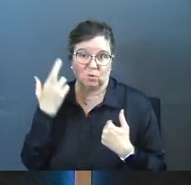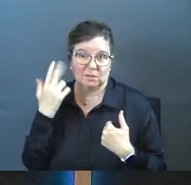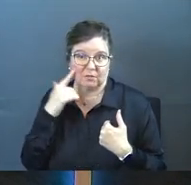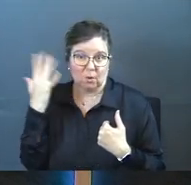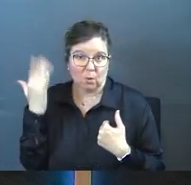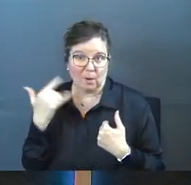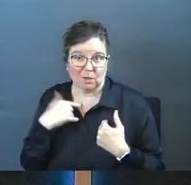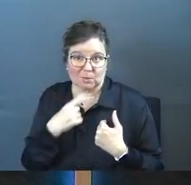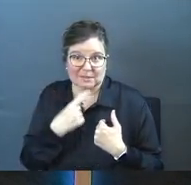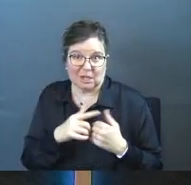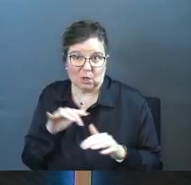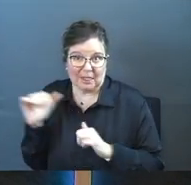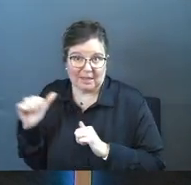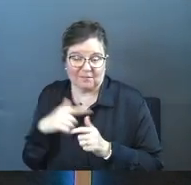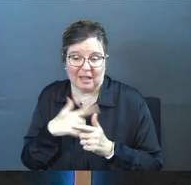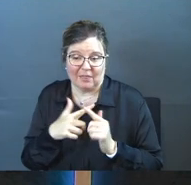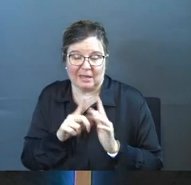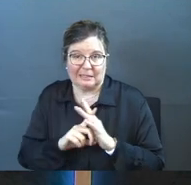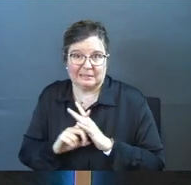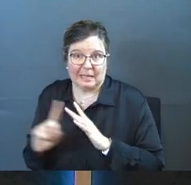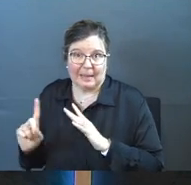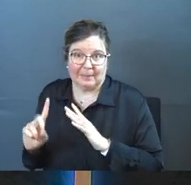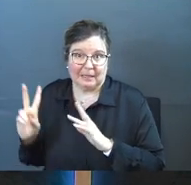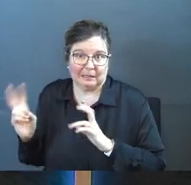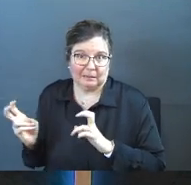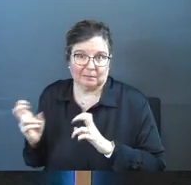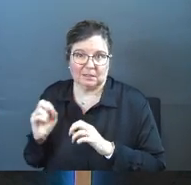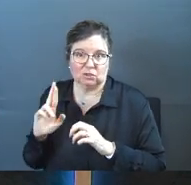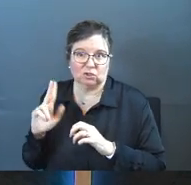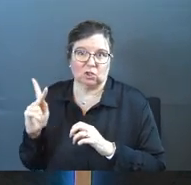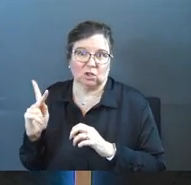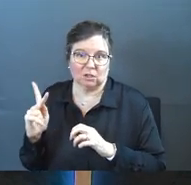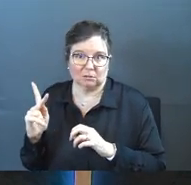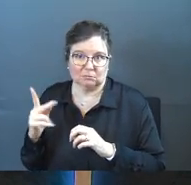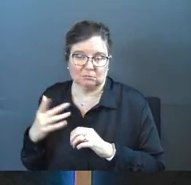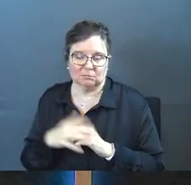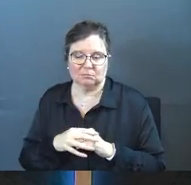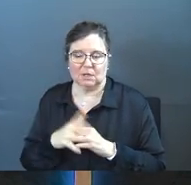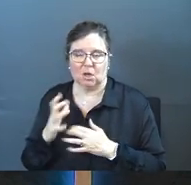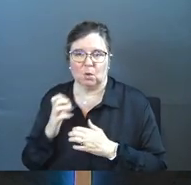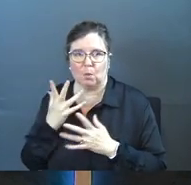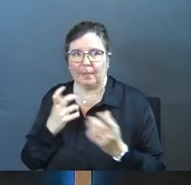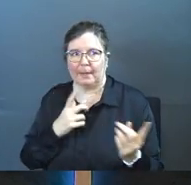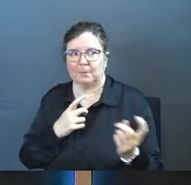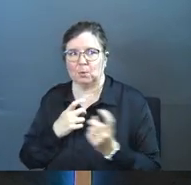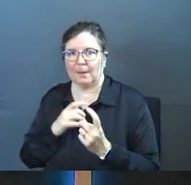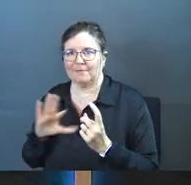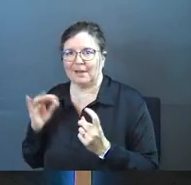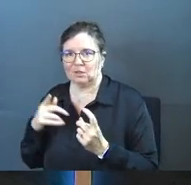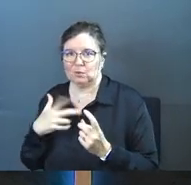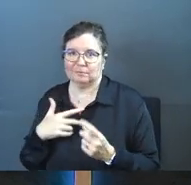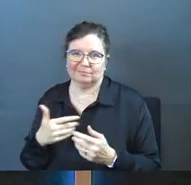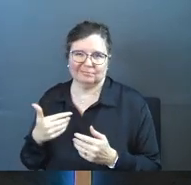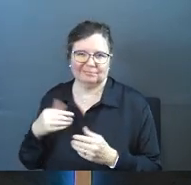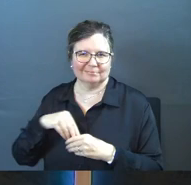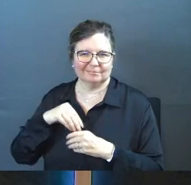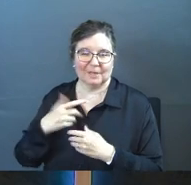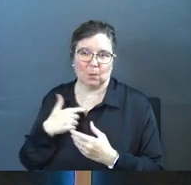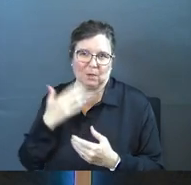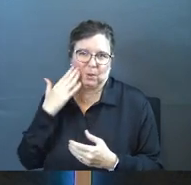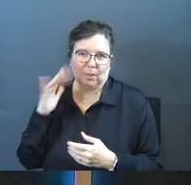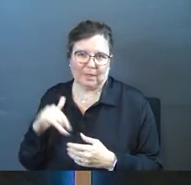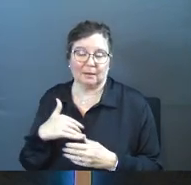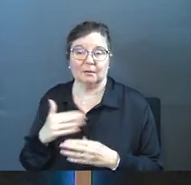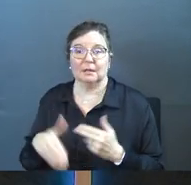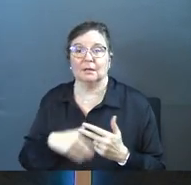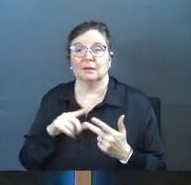reasons for why you say you're leaving and escaping. And you sort of quietly want them to come find you. And we all know